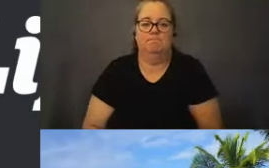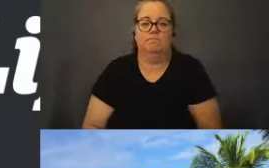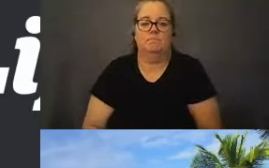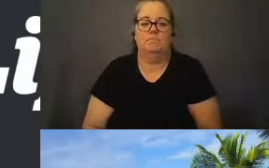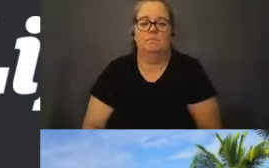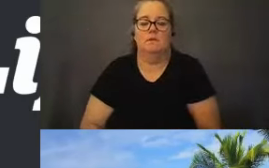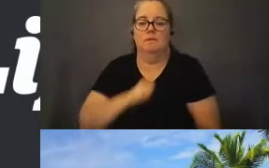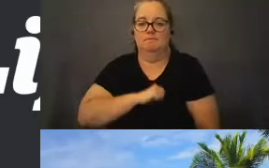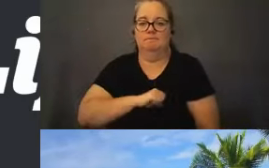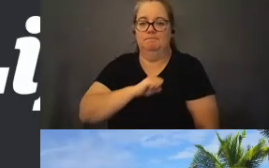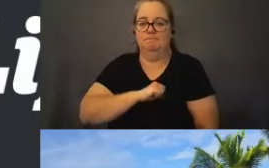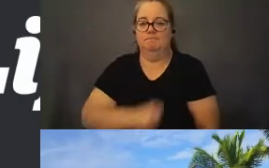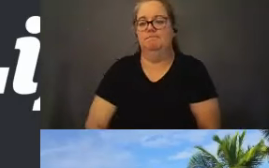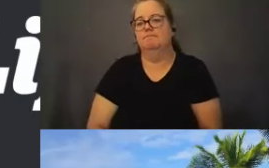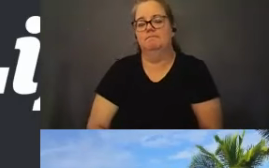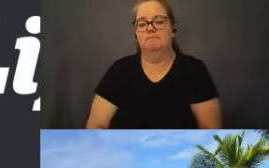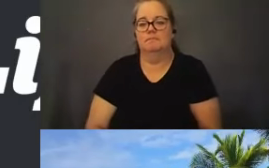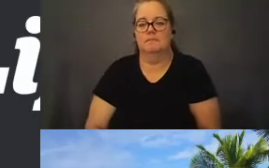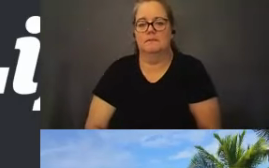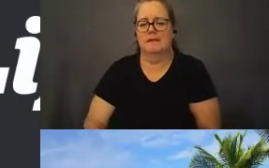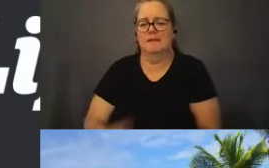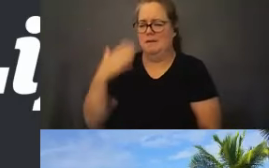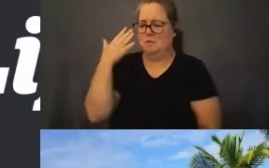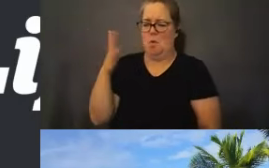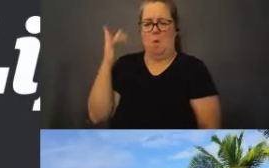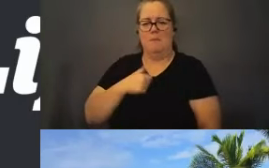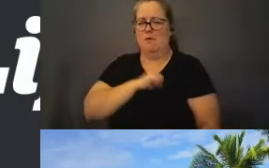I don't know why I'm coughing today.